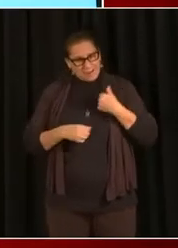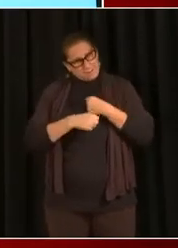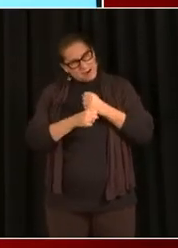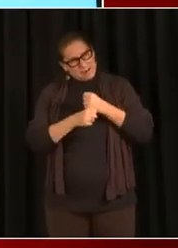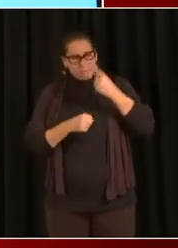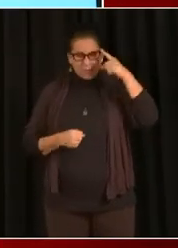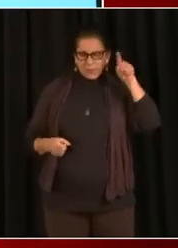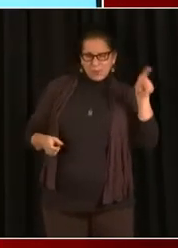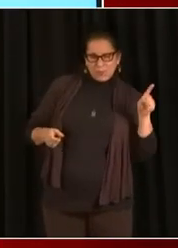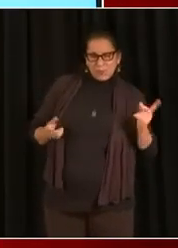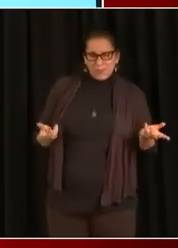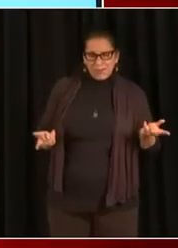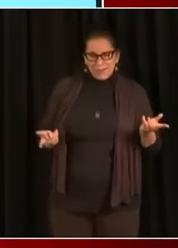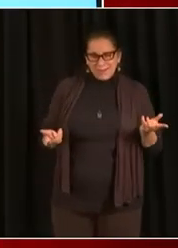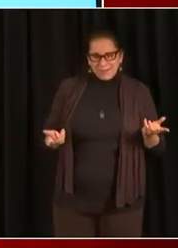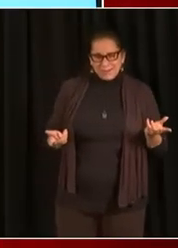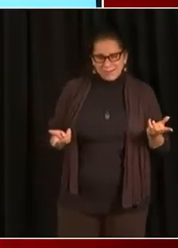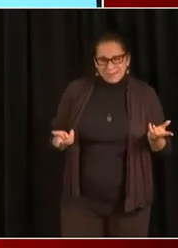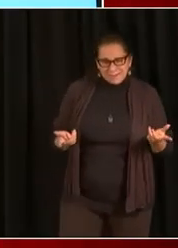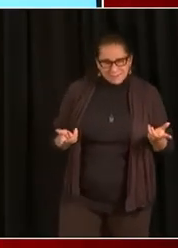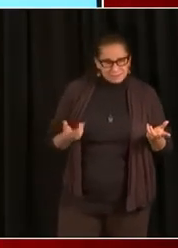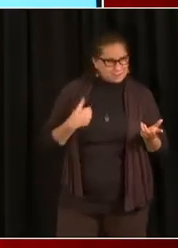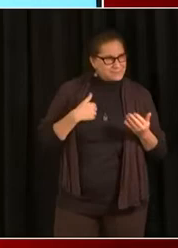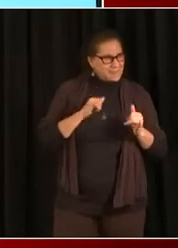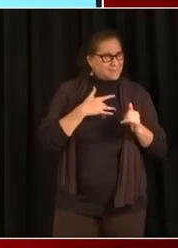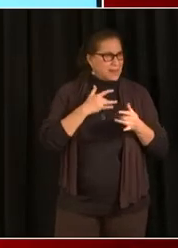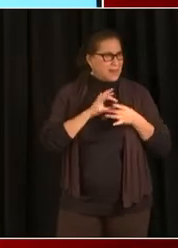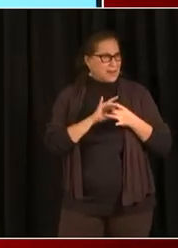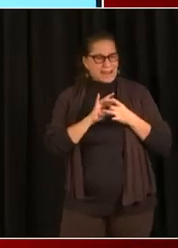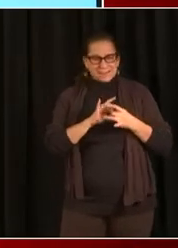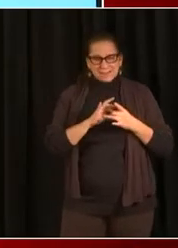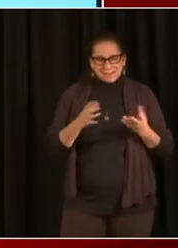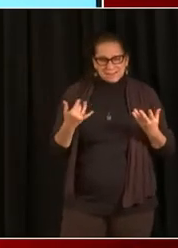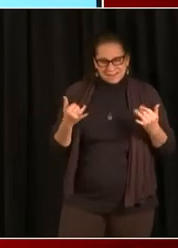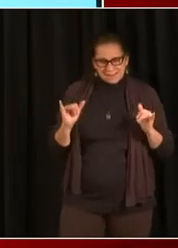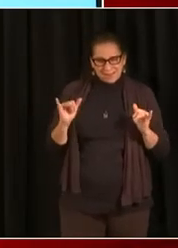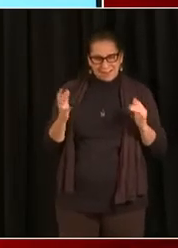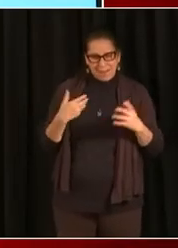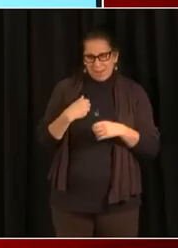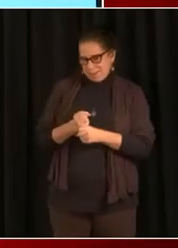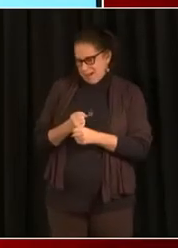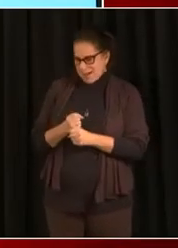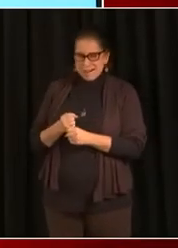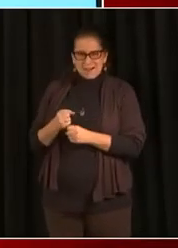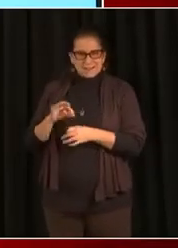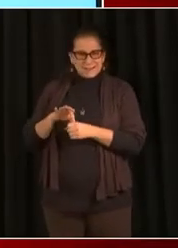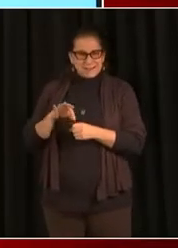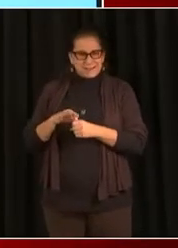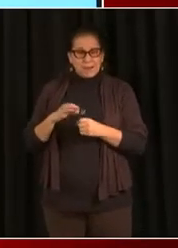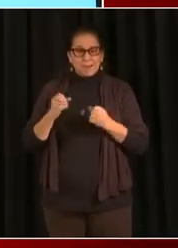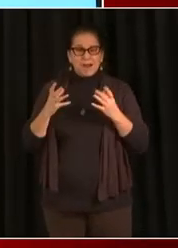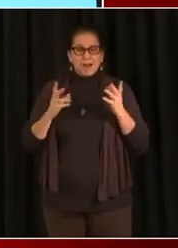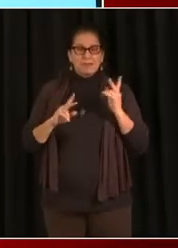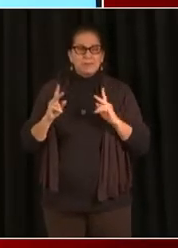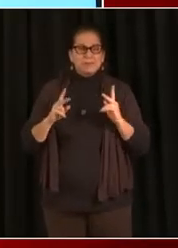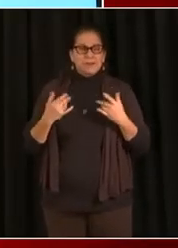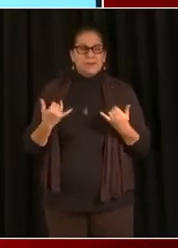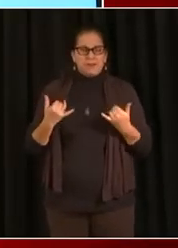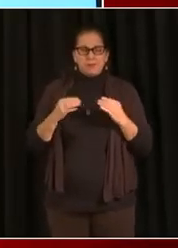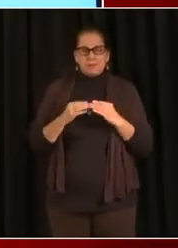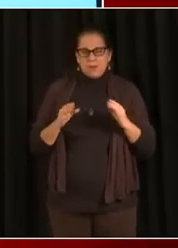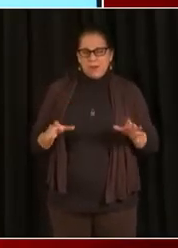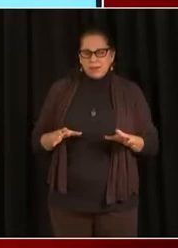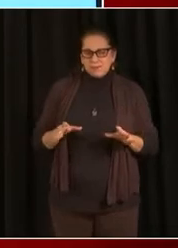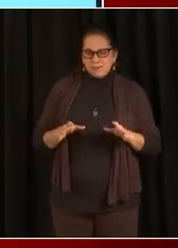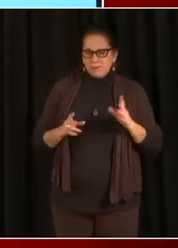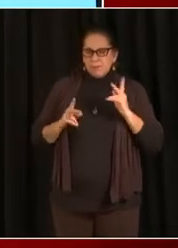something. And still there's a connectivity there, which is really important, especially at a time when people are more isolated